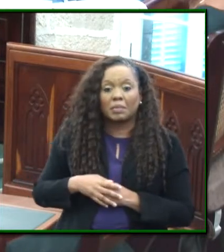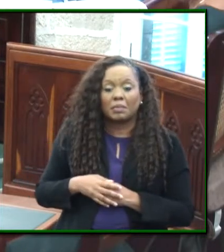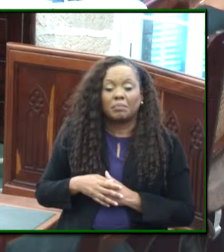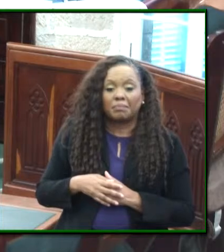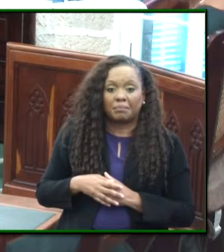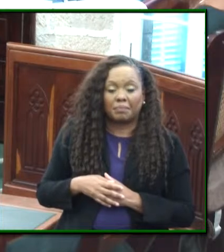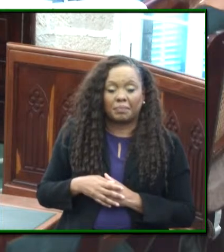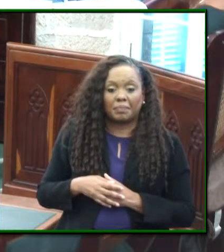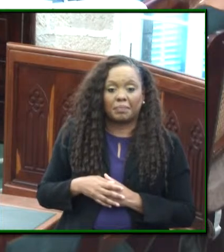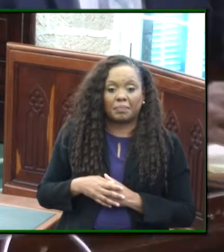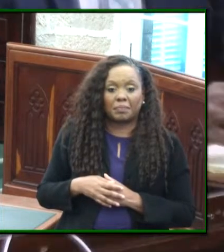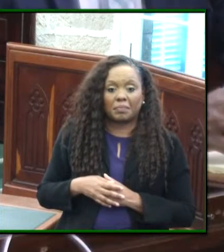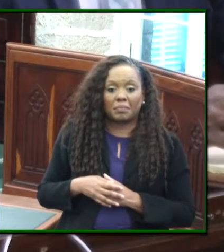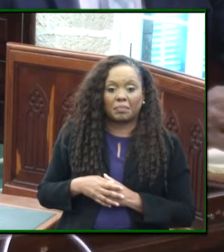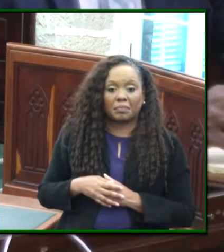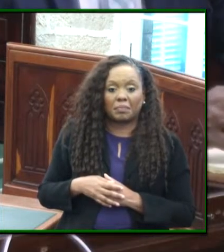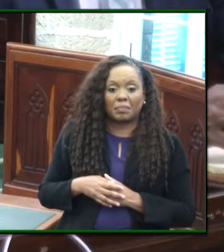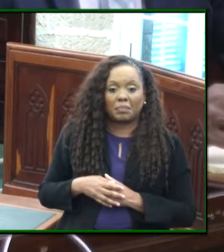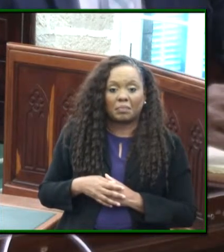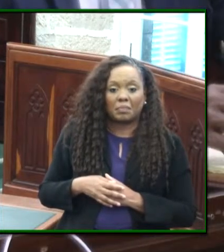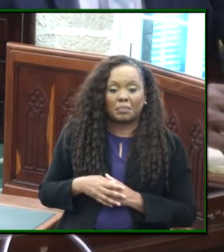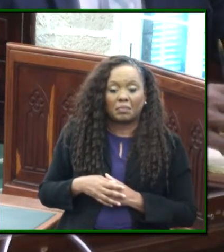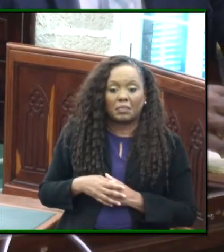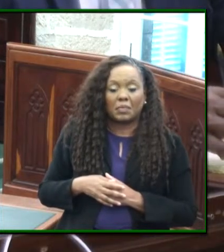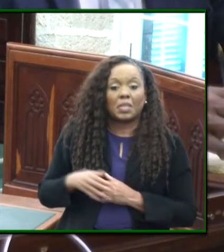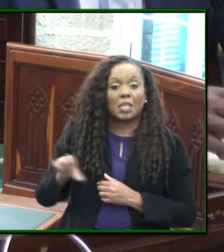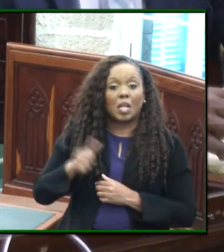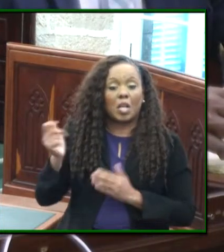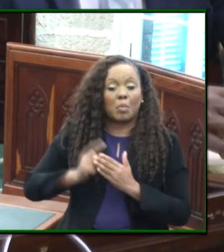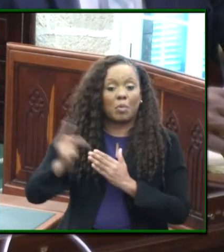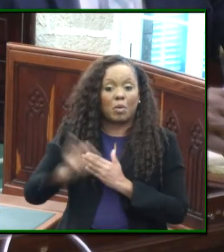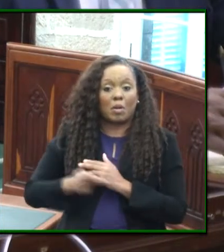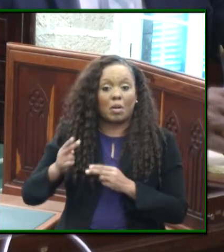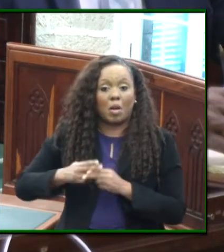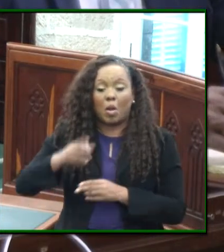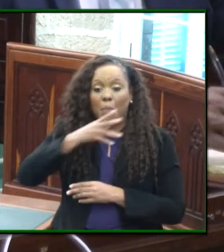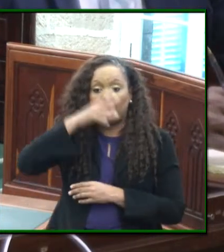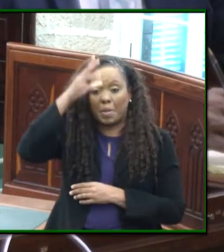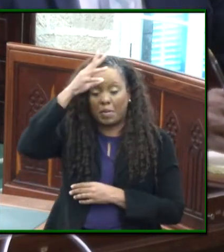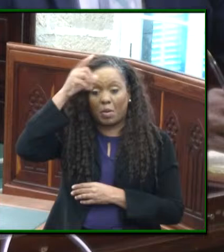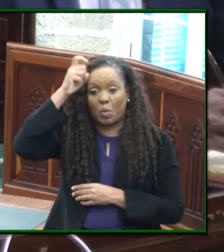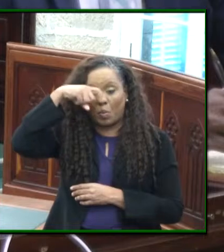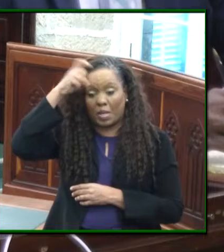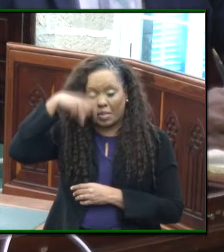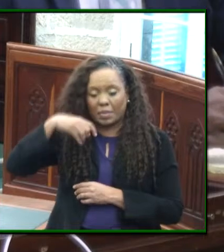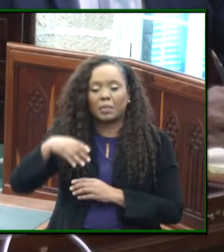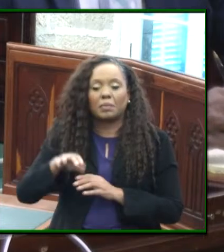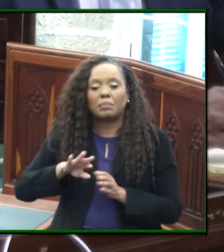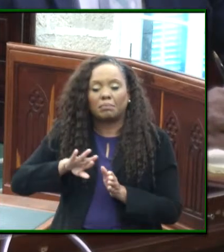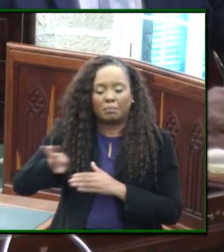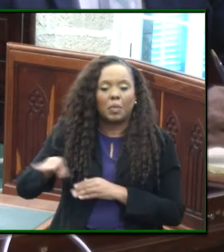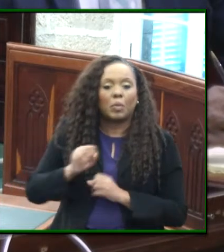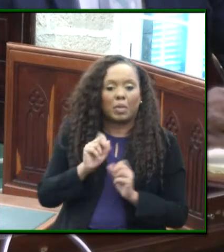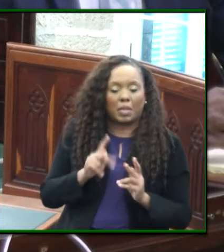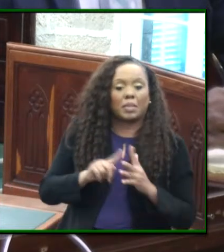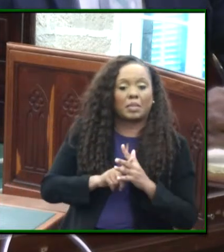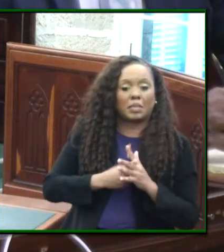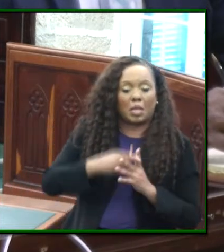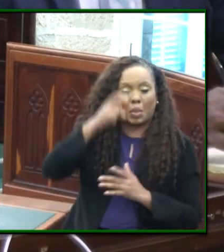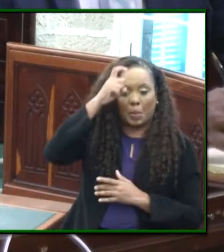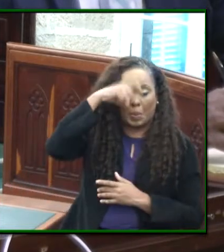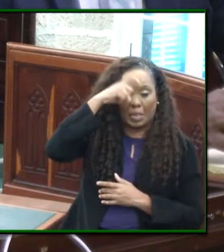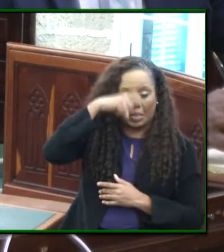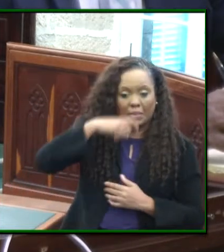from another program called Parentwise. Let us deal with Startwise.